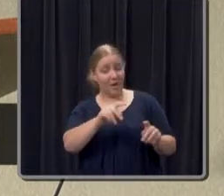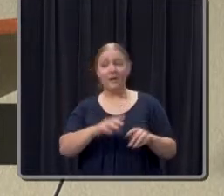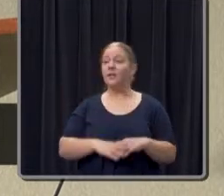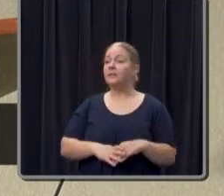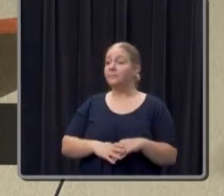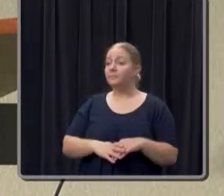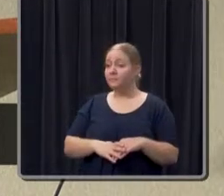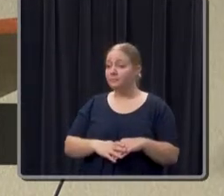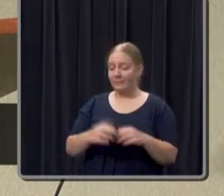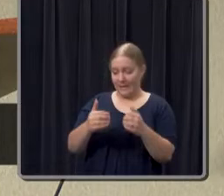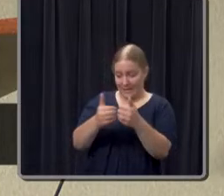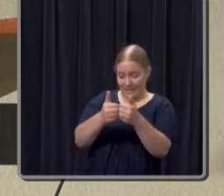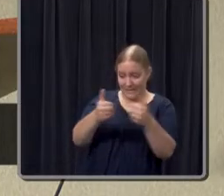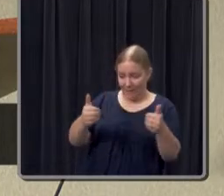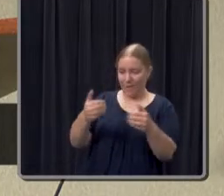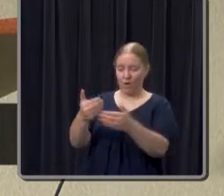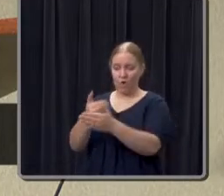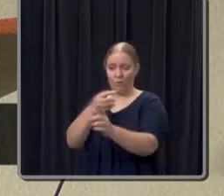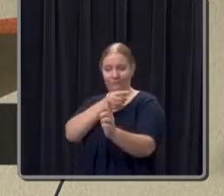Separate topic now.